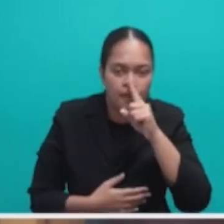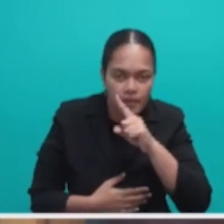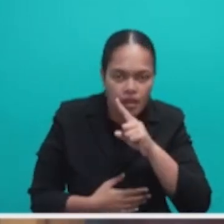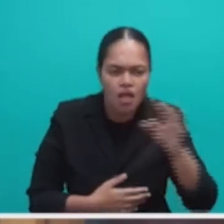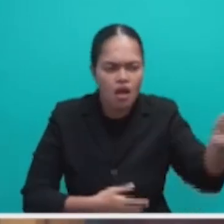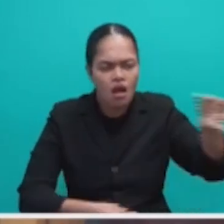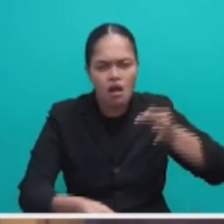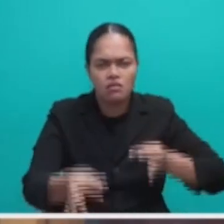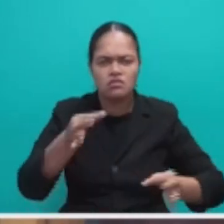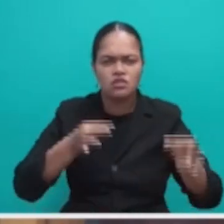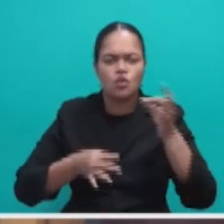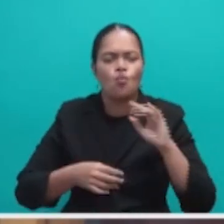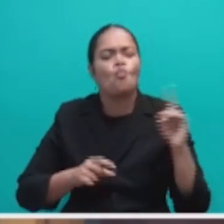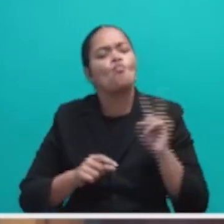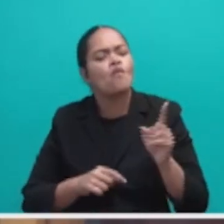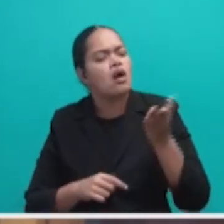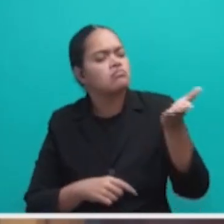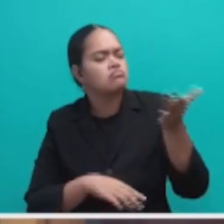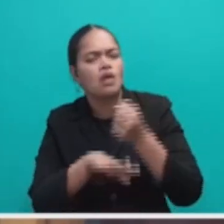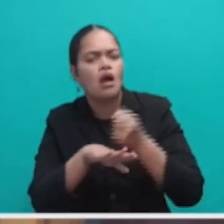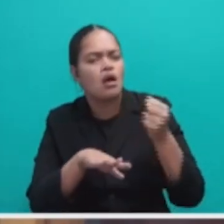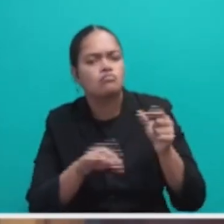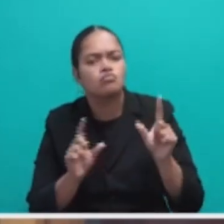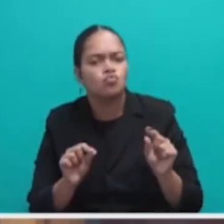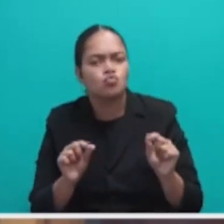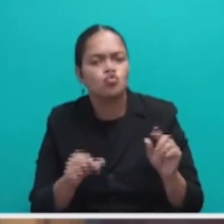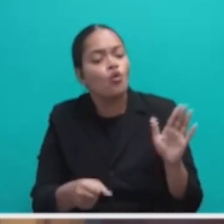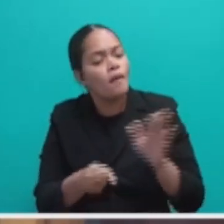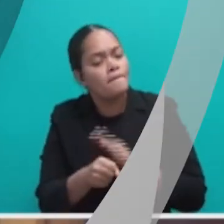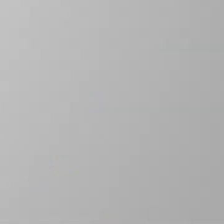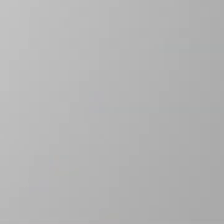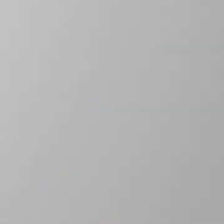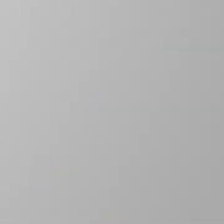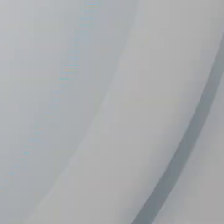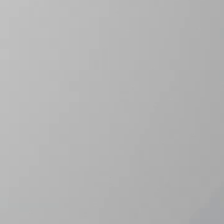asking, what are you doing to make lives better?